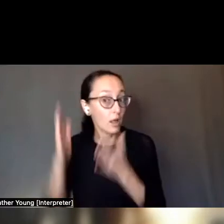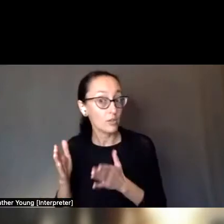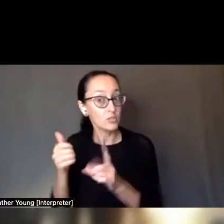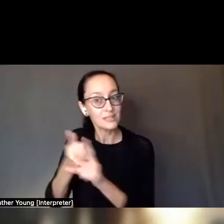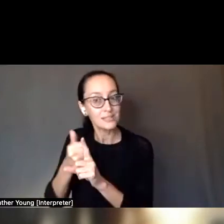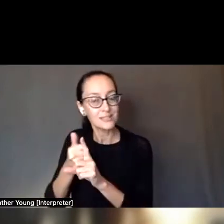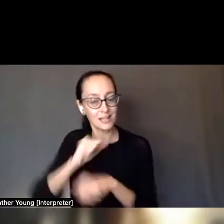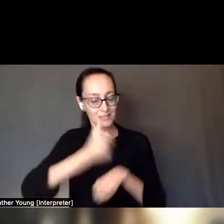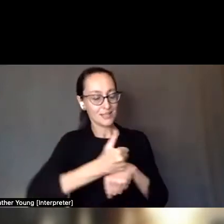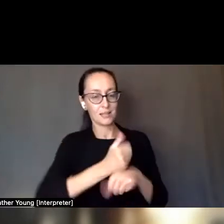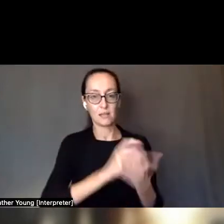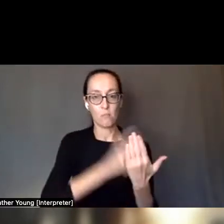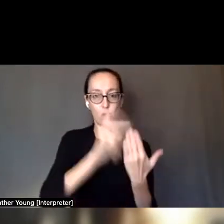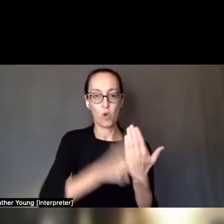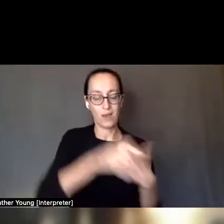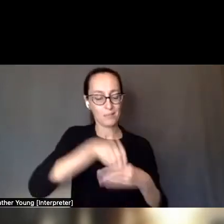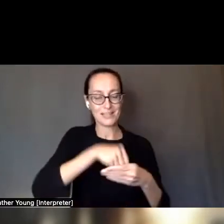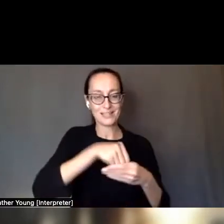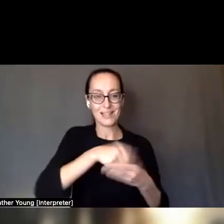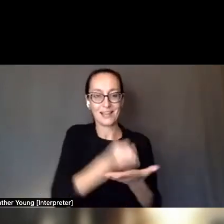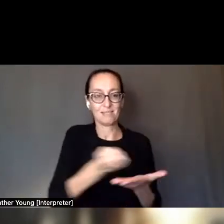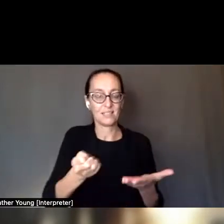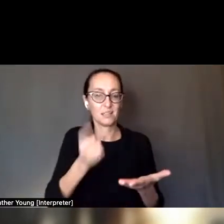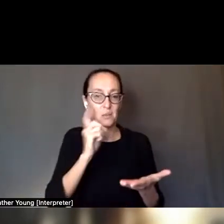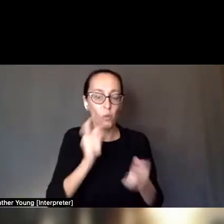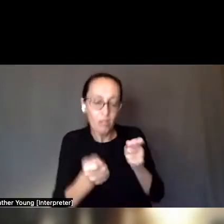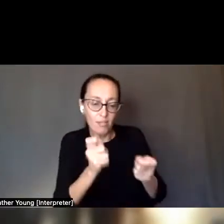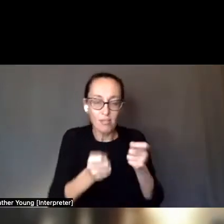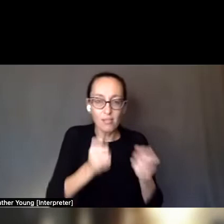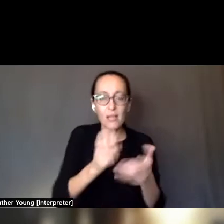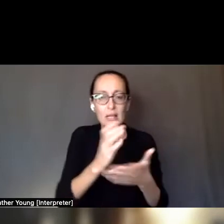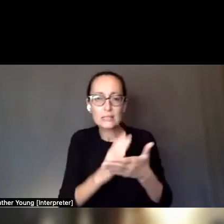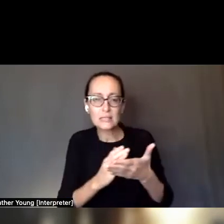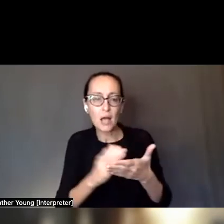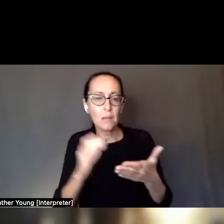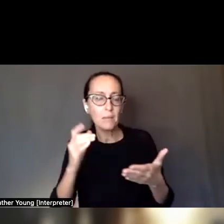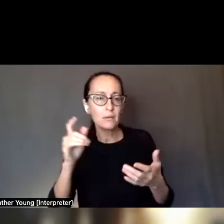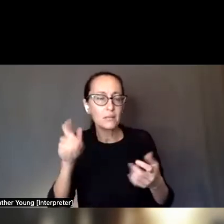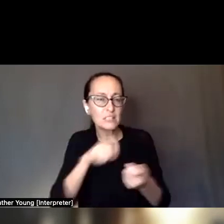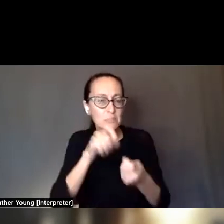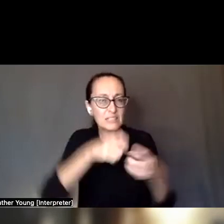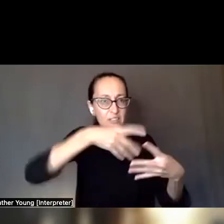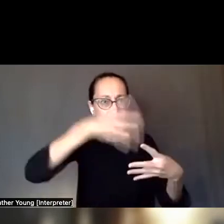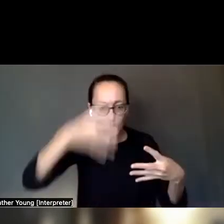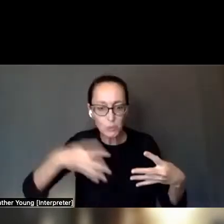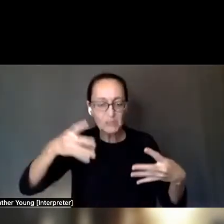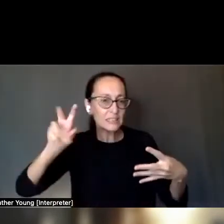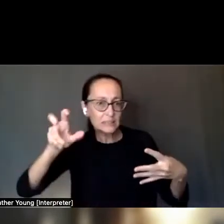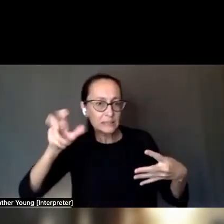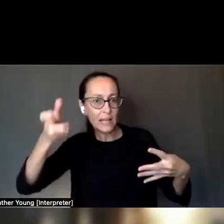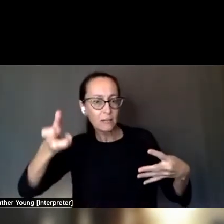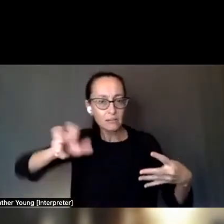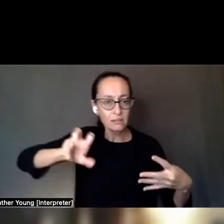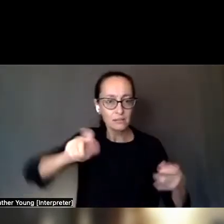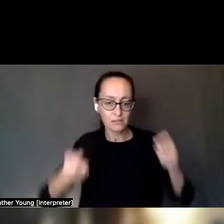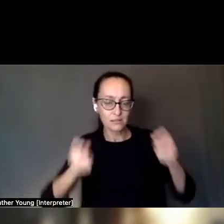that device to have certain sounds amplified in a certain way. And then that signal, that